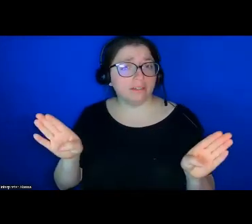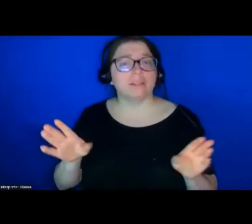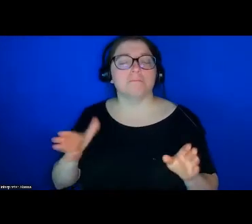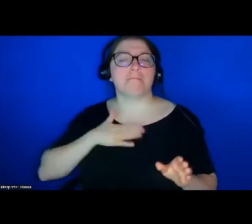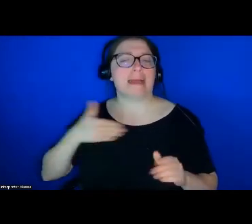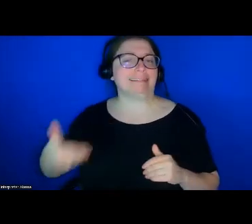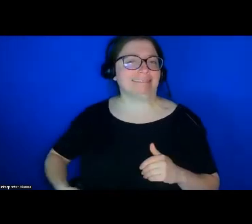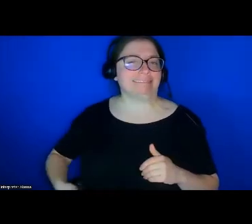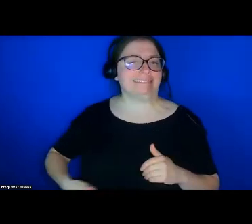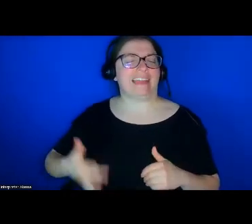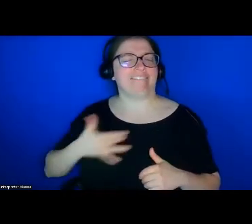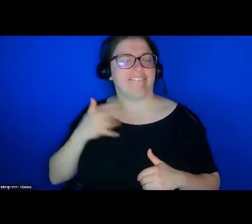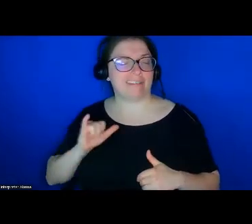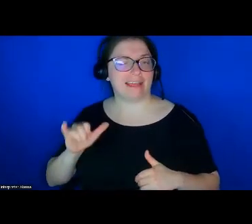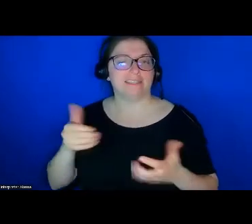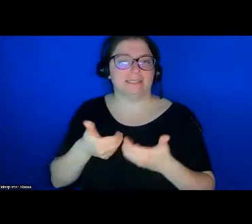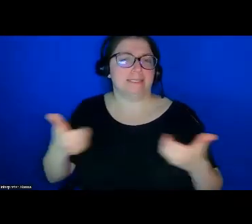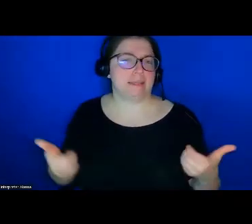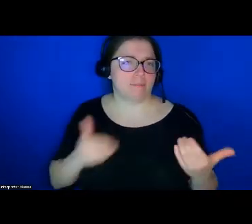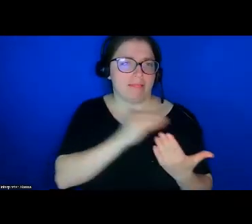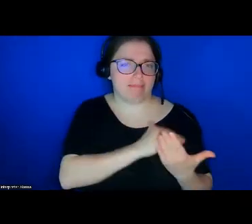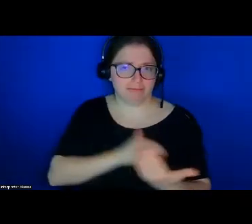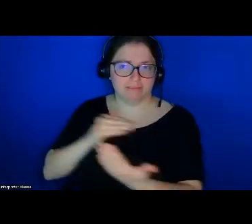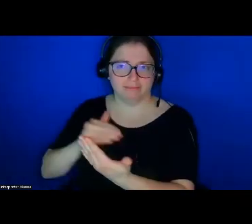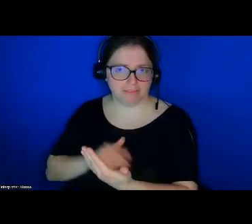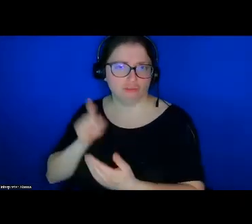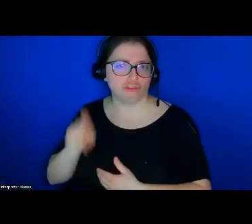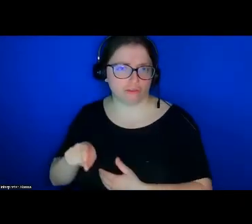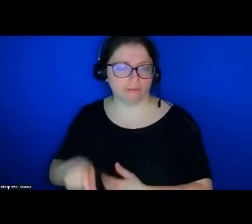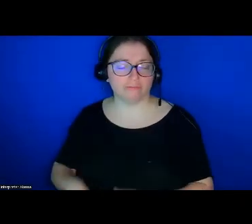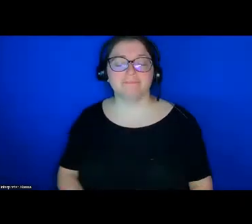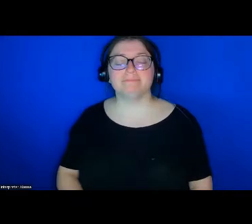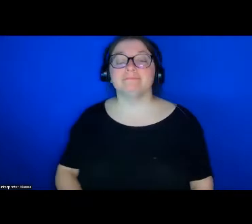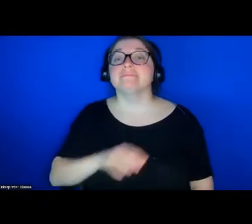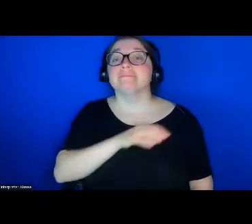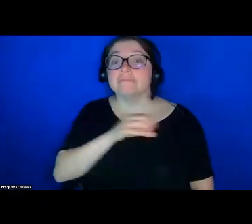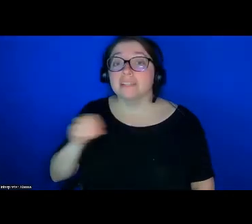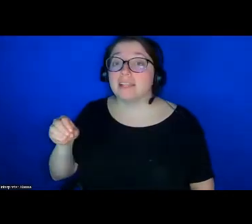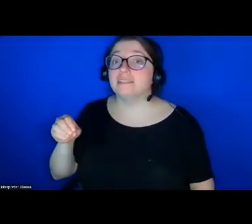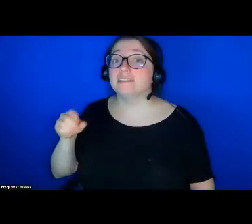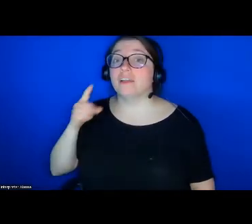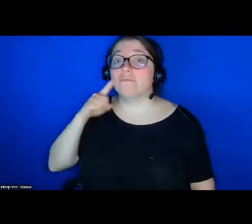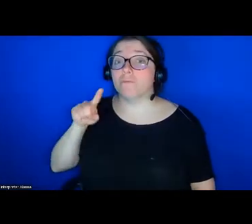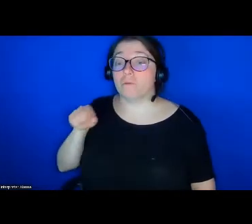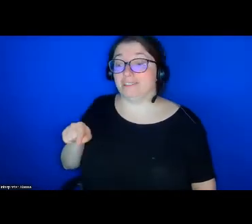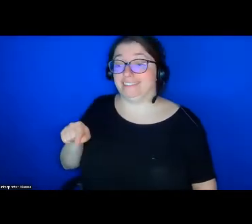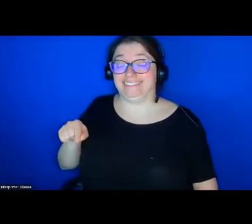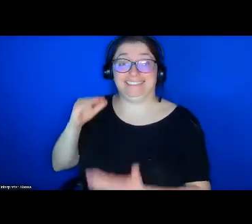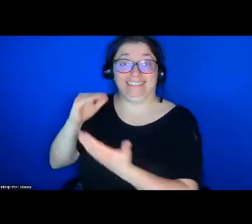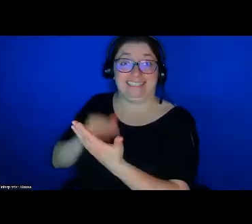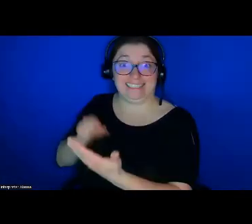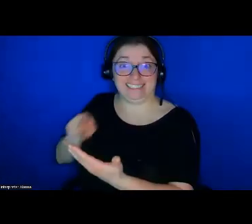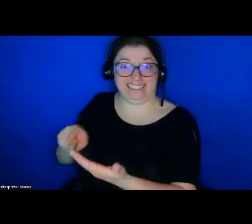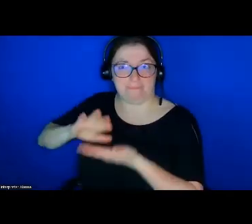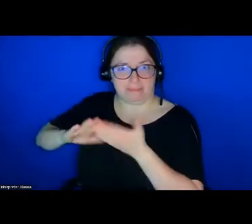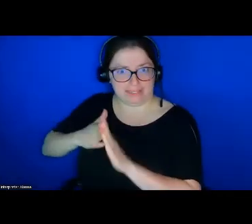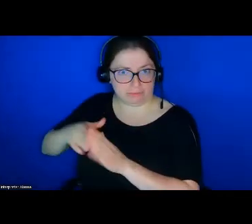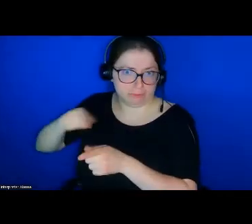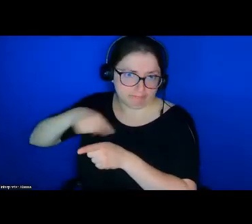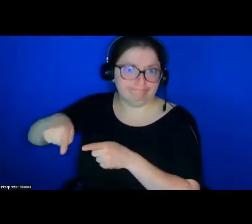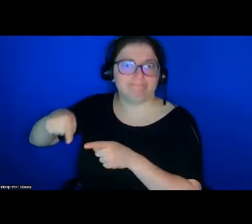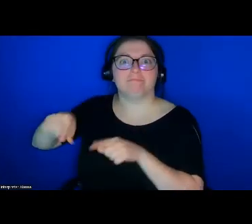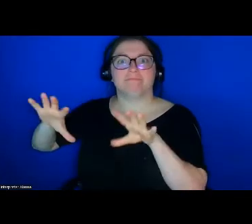instinct and then in terms of that M database of people who uh are you know clearly municipal